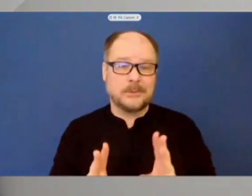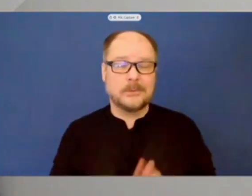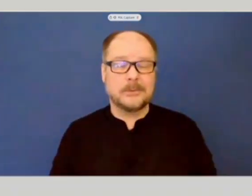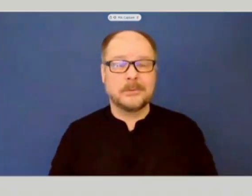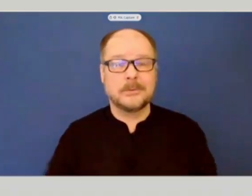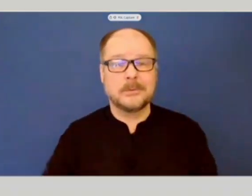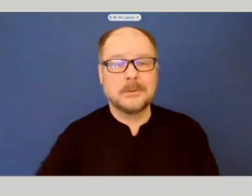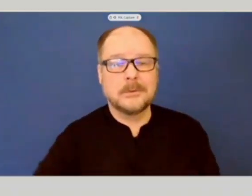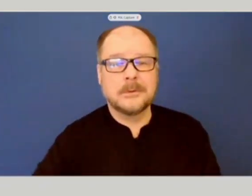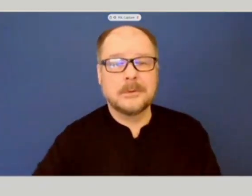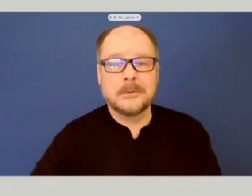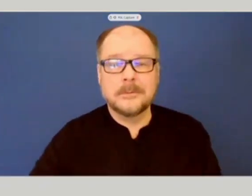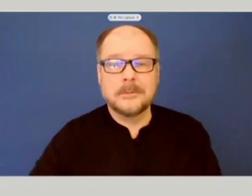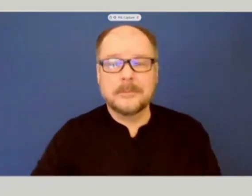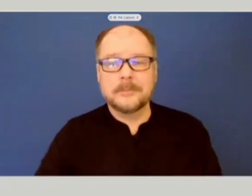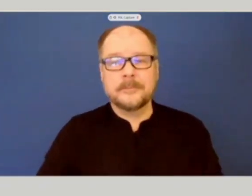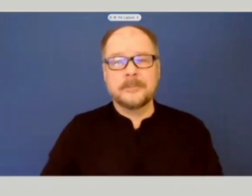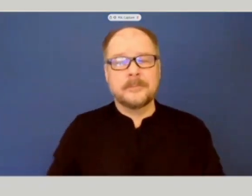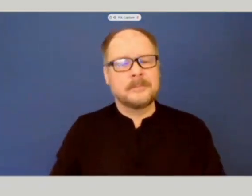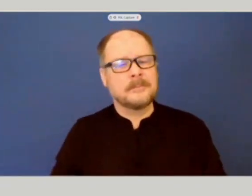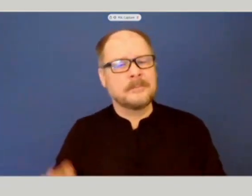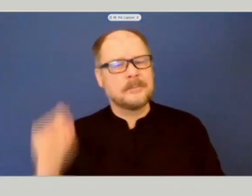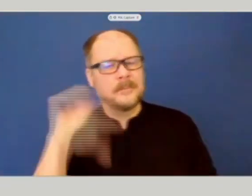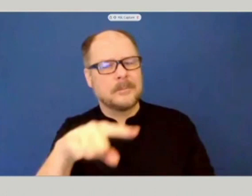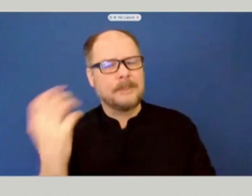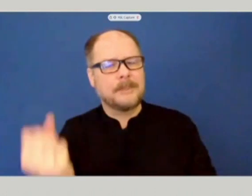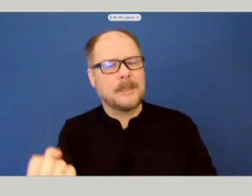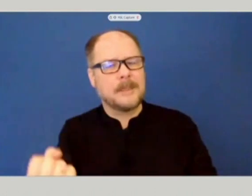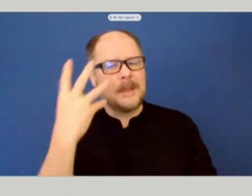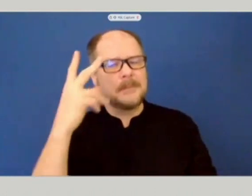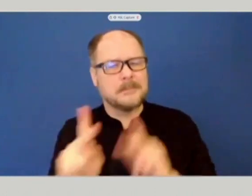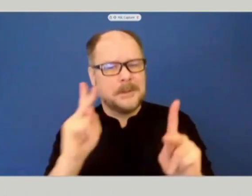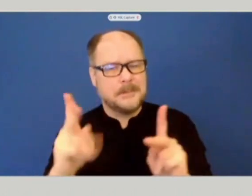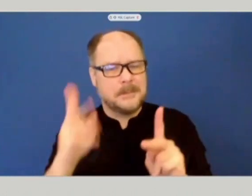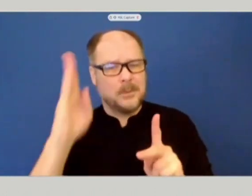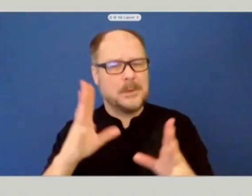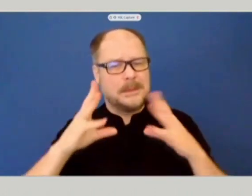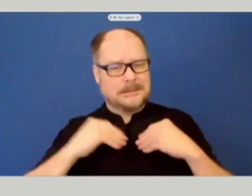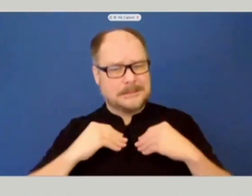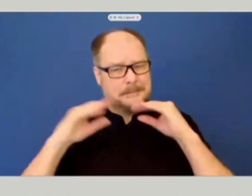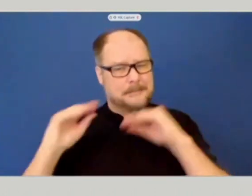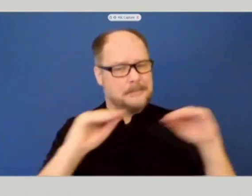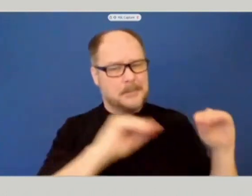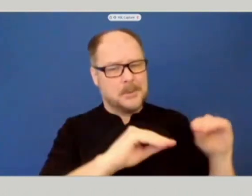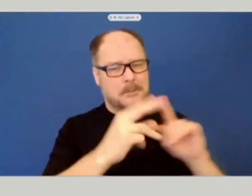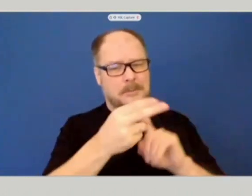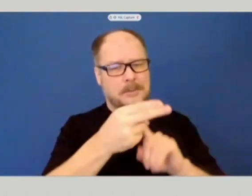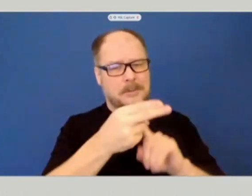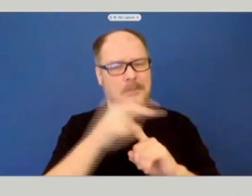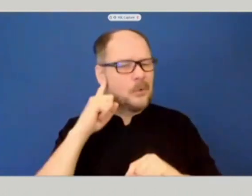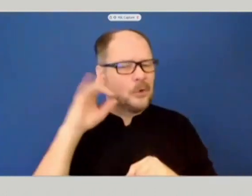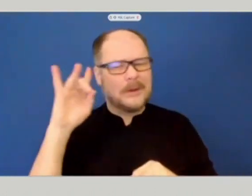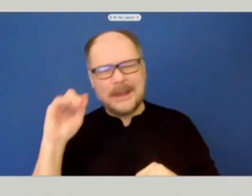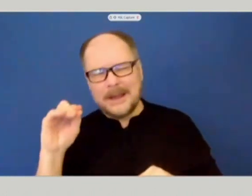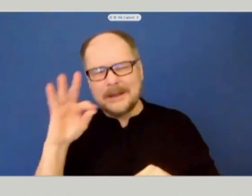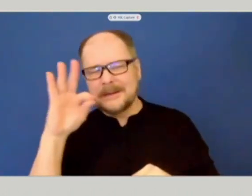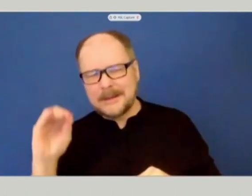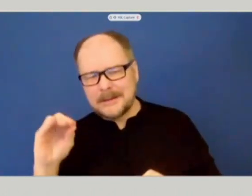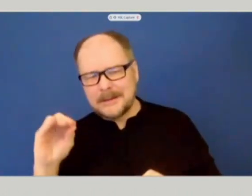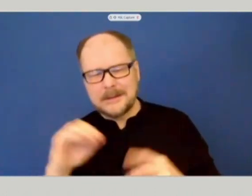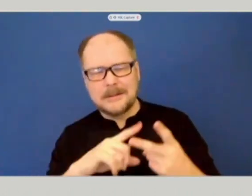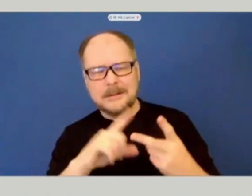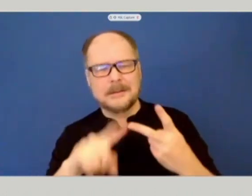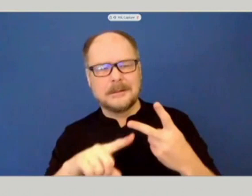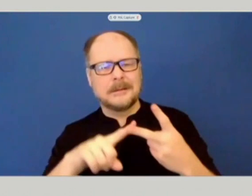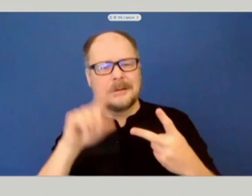Do you have an estimate of how many people you think will accept the offer for a hotel? I've heard 80 or 90. And my other question is, I'm not asking